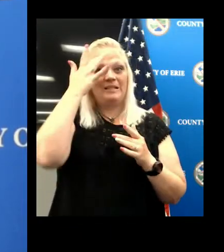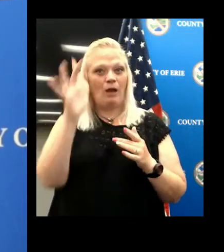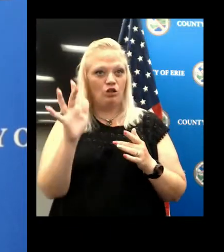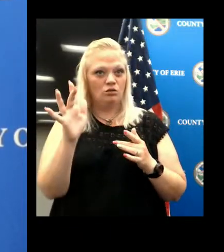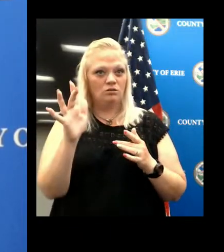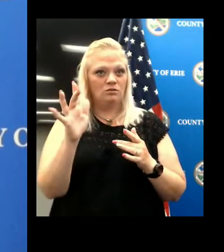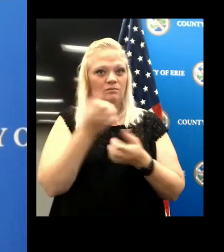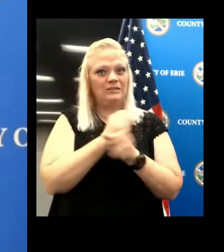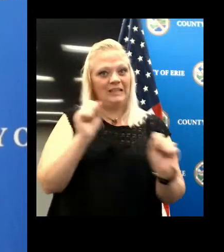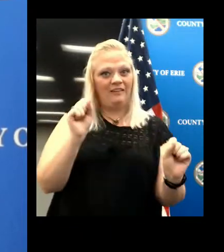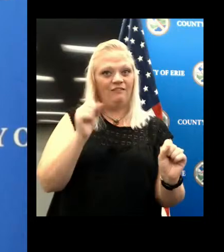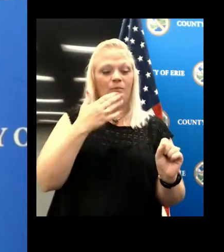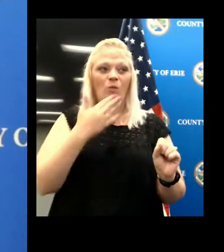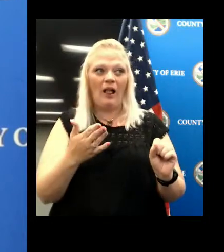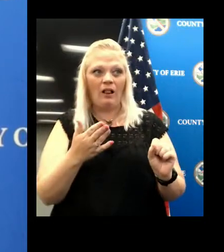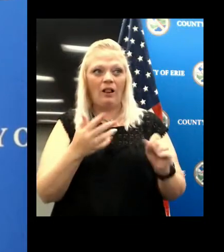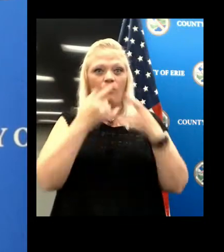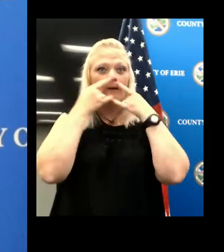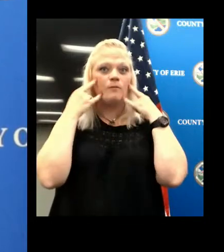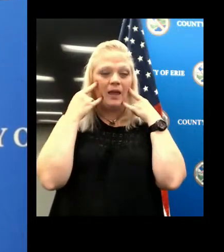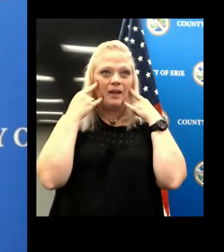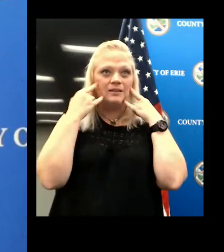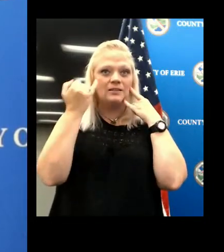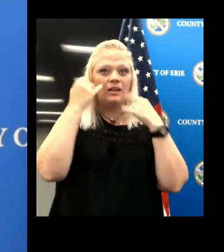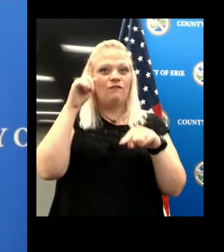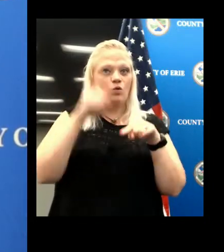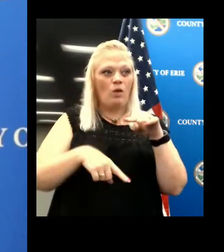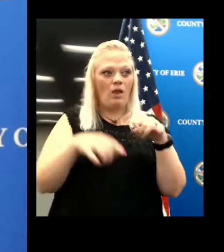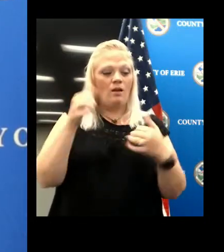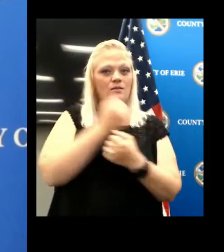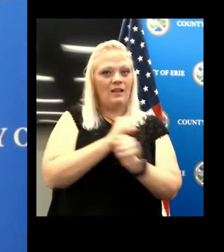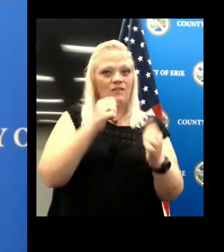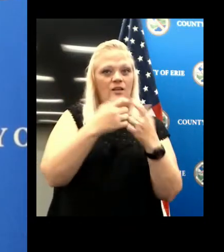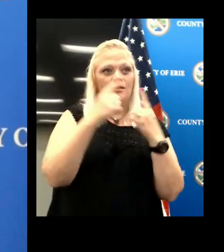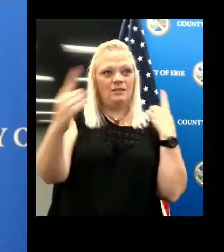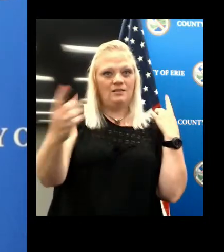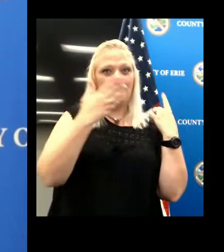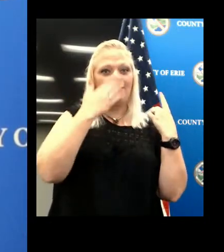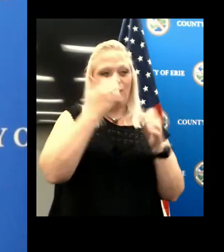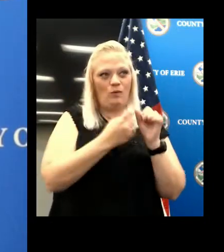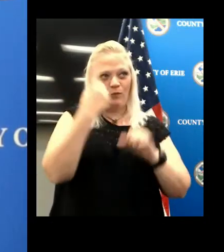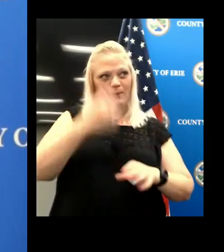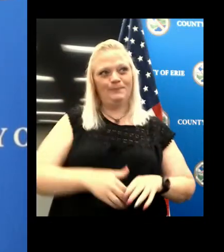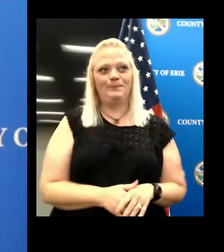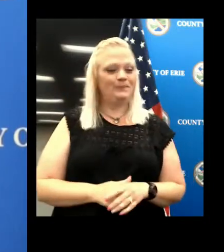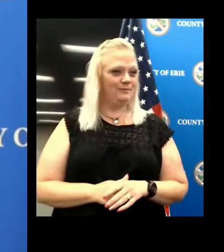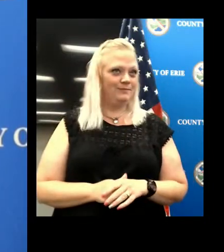be safe, be well, and wear your mask when you cannot otherwise safely socially distant. Thank you, everyone.